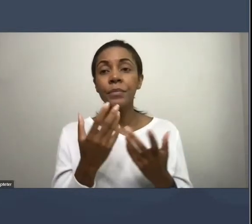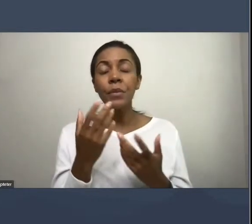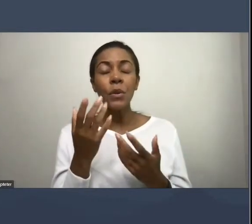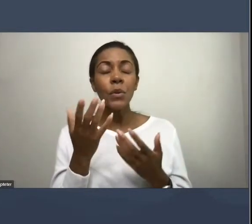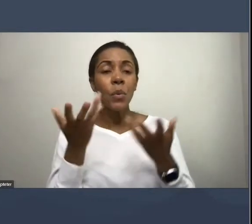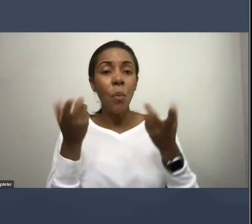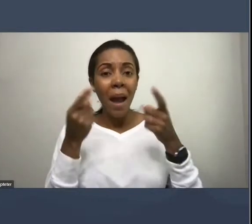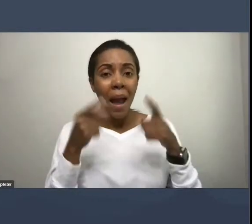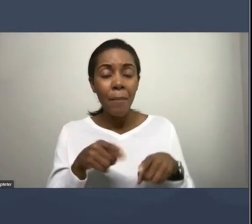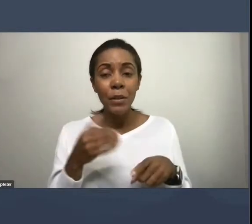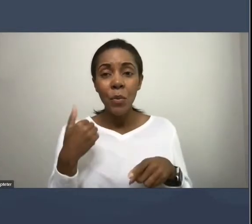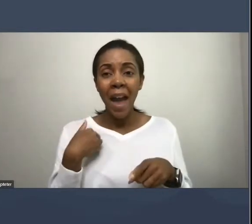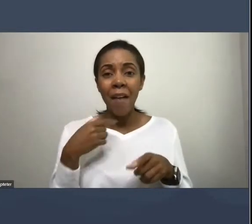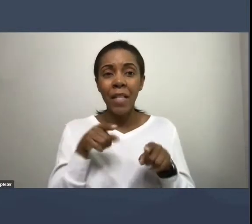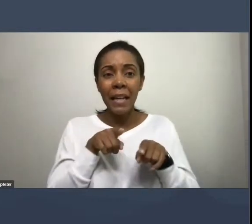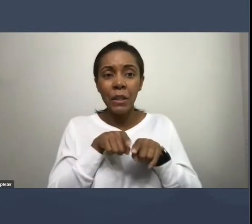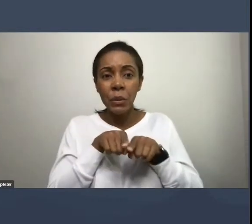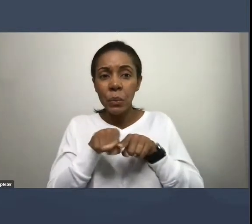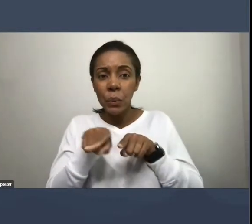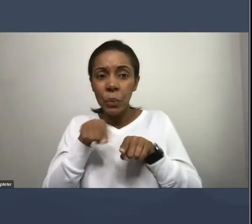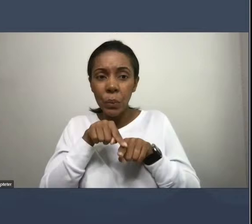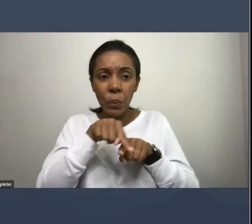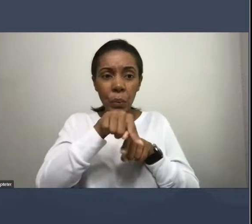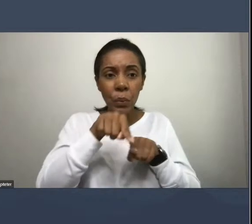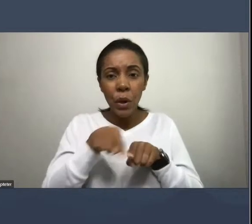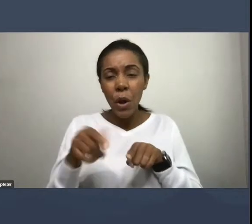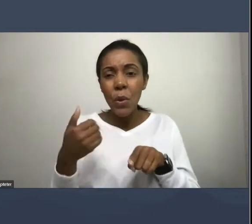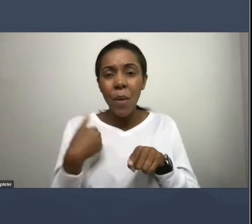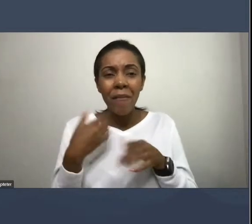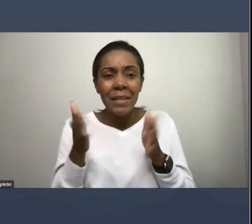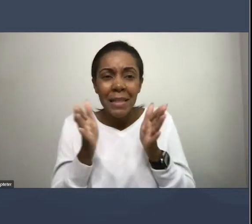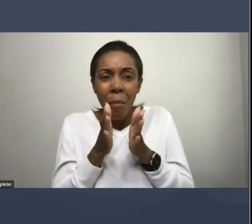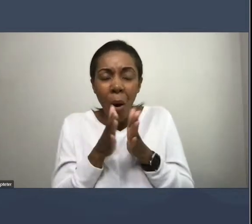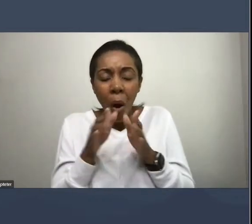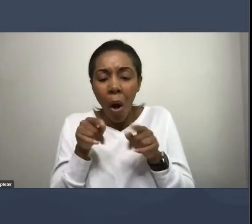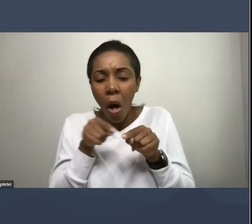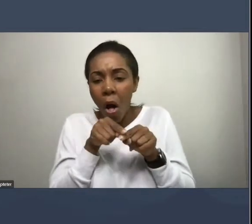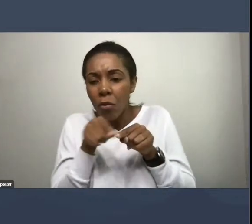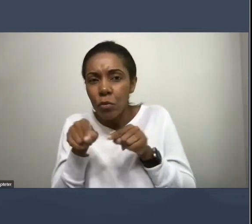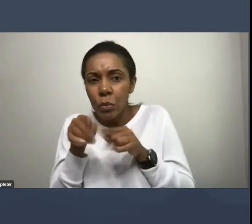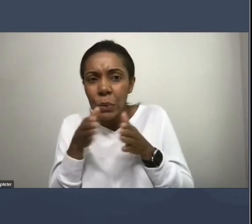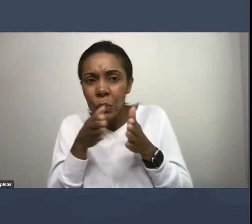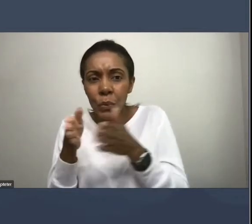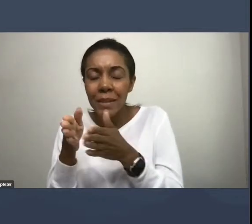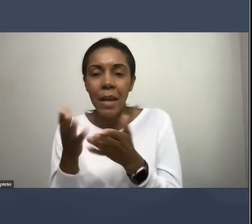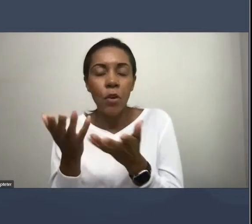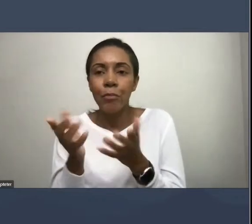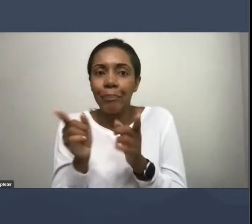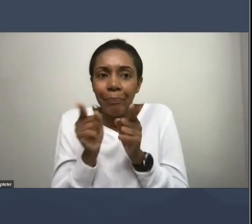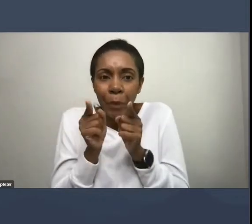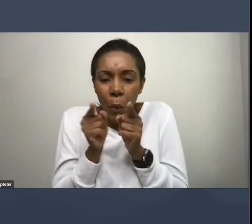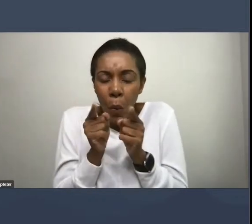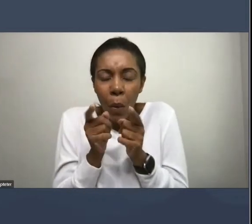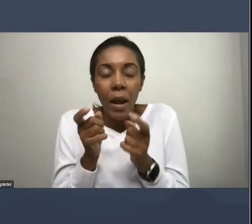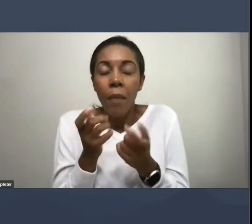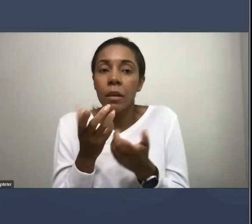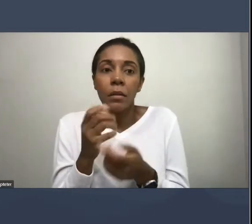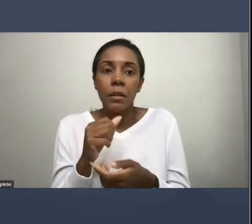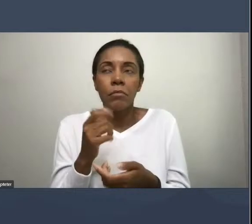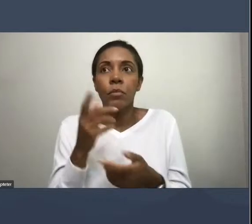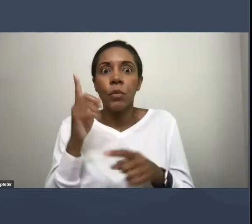streets. You've got small tertiary feeder streets that are the size of like parts of Central. It's pretty